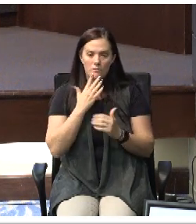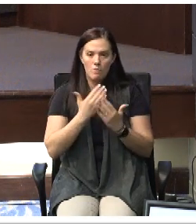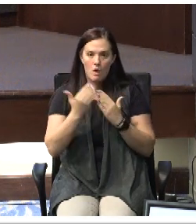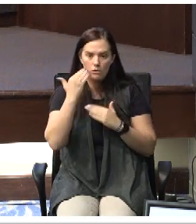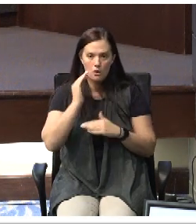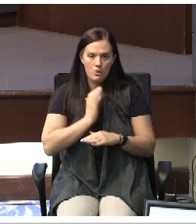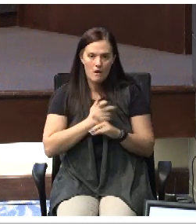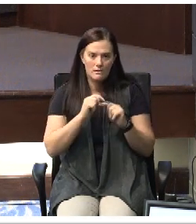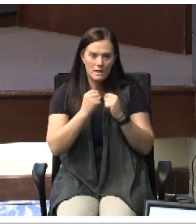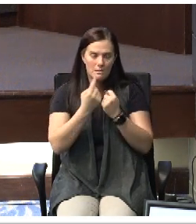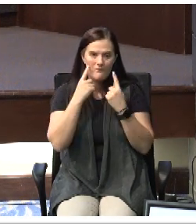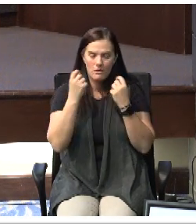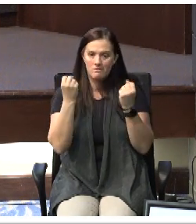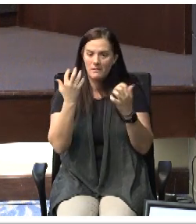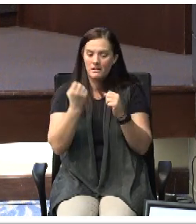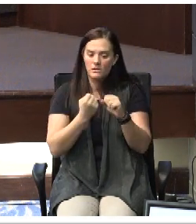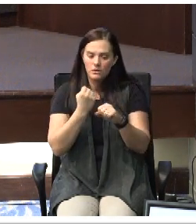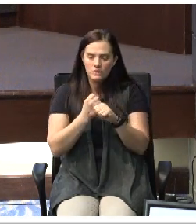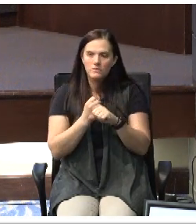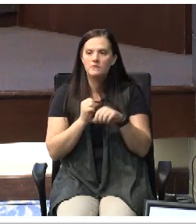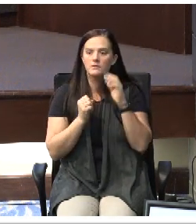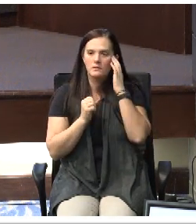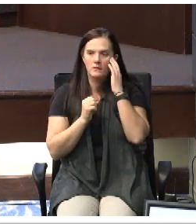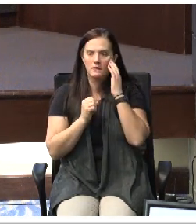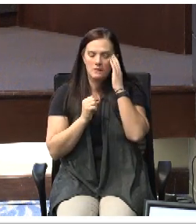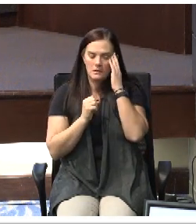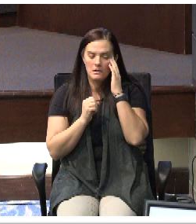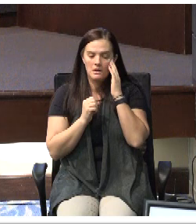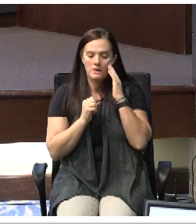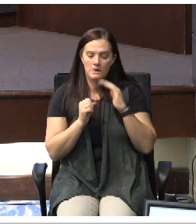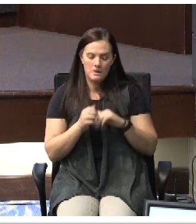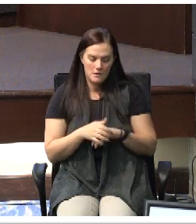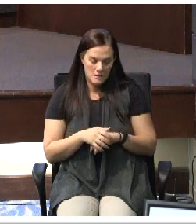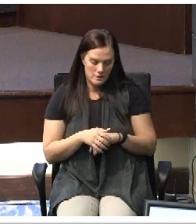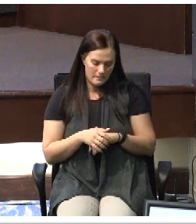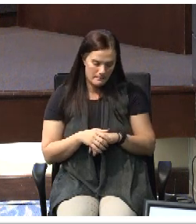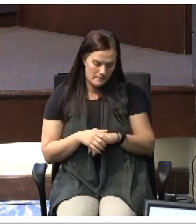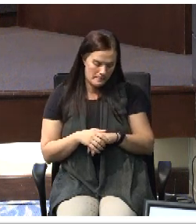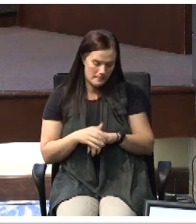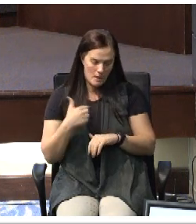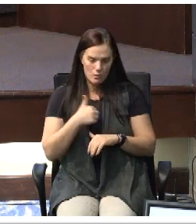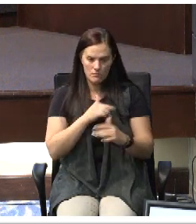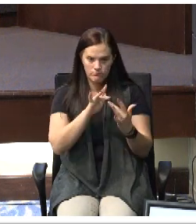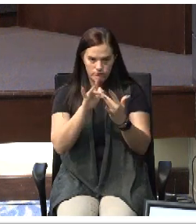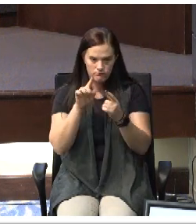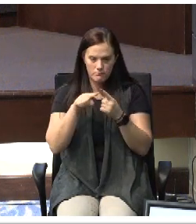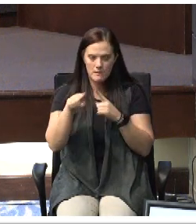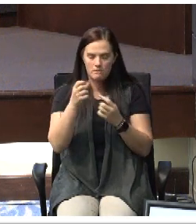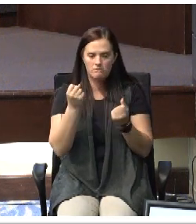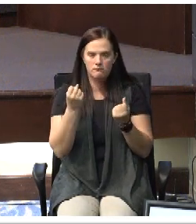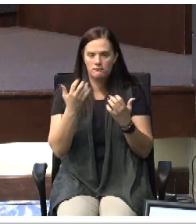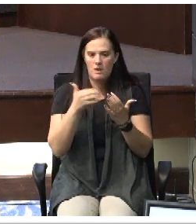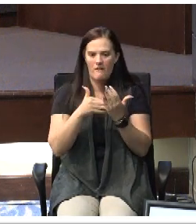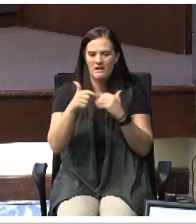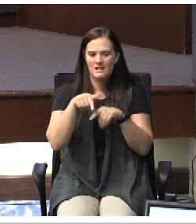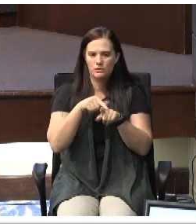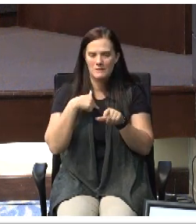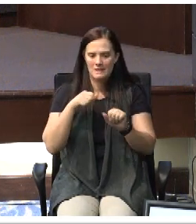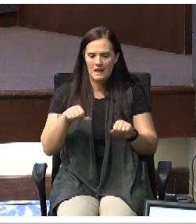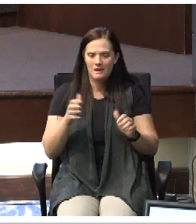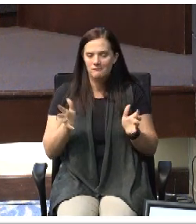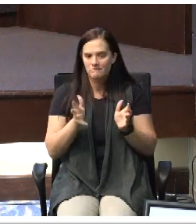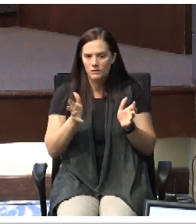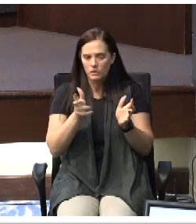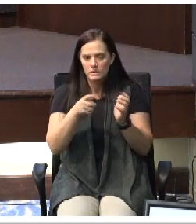our team for many years, and we outreach to them as often as we can, keep on encouraging